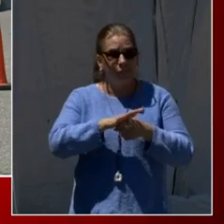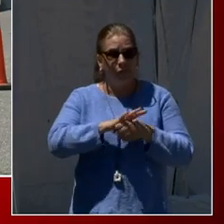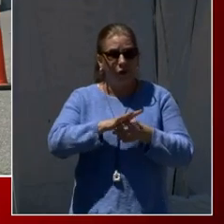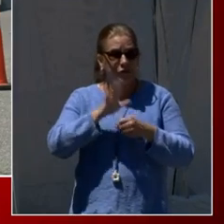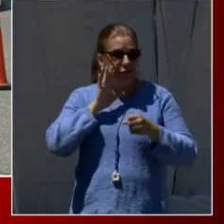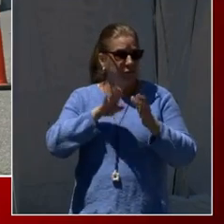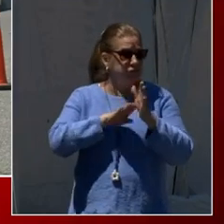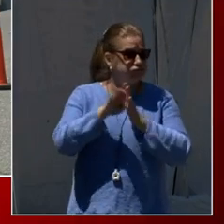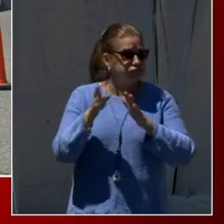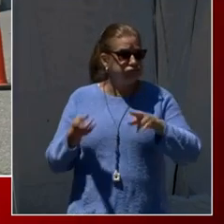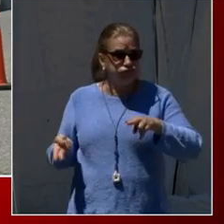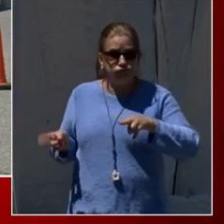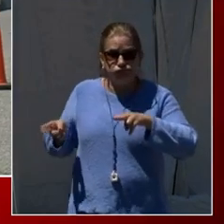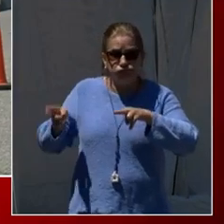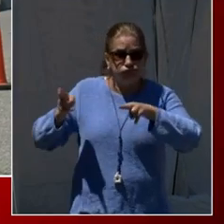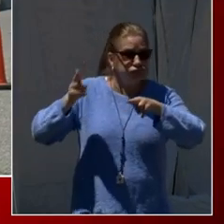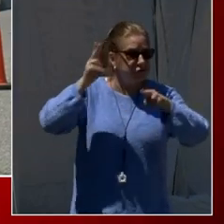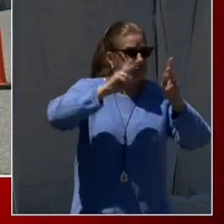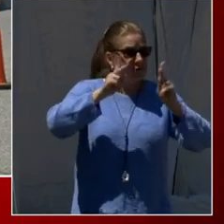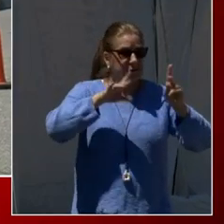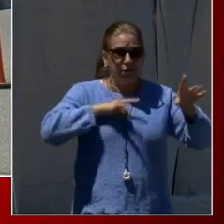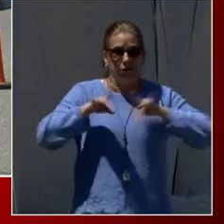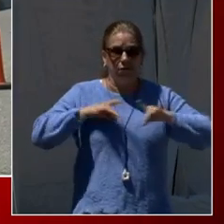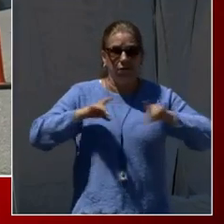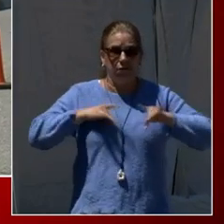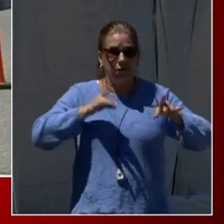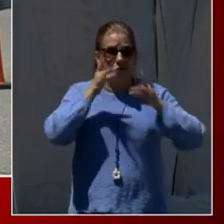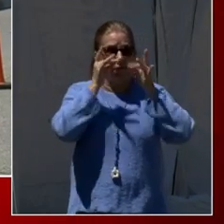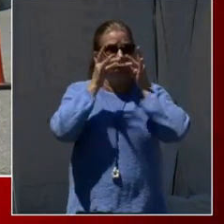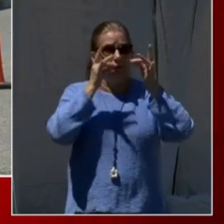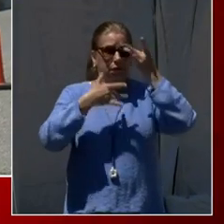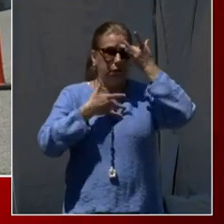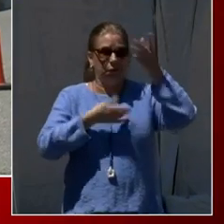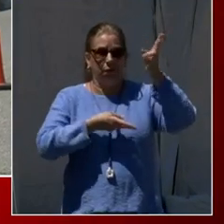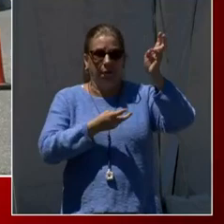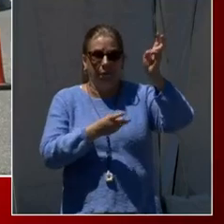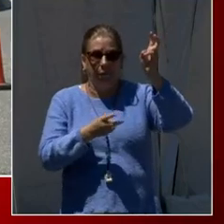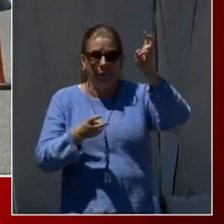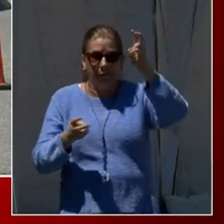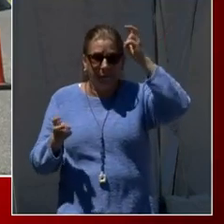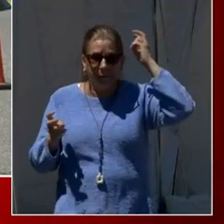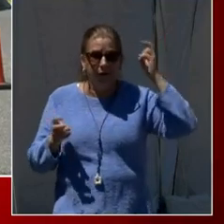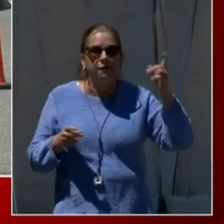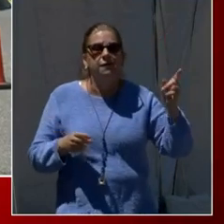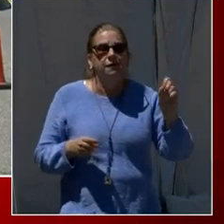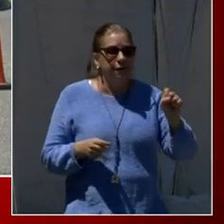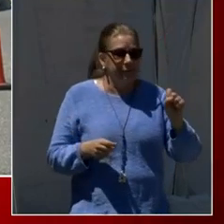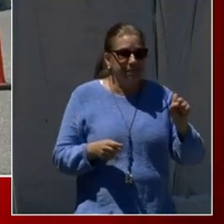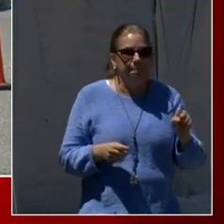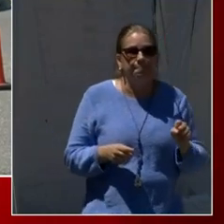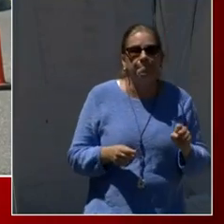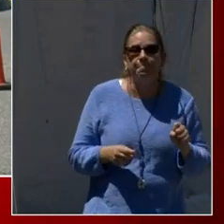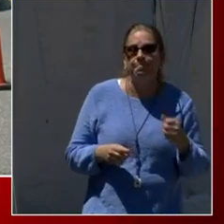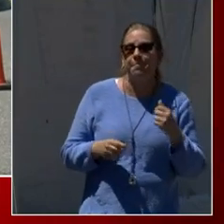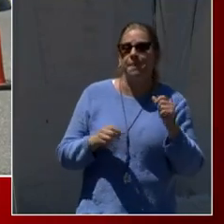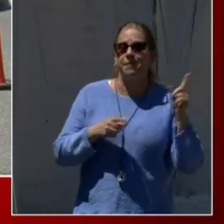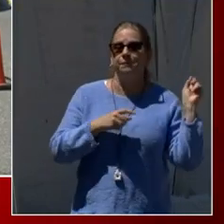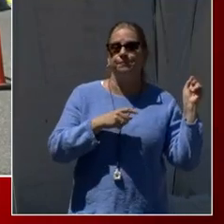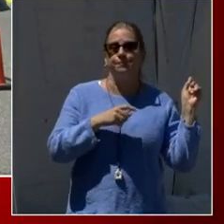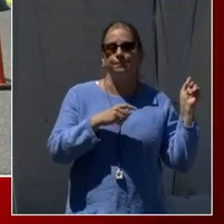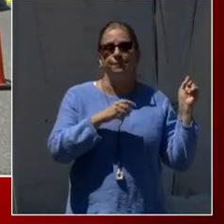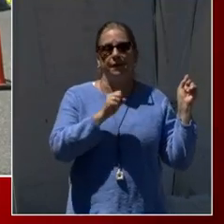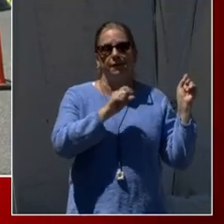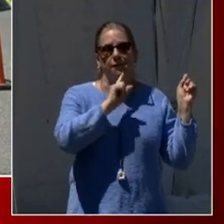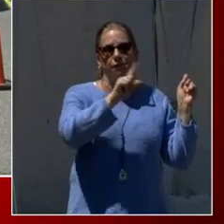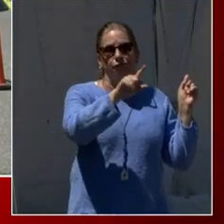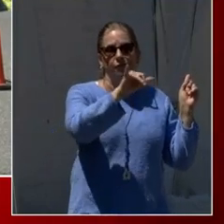Well, our doctor is here, so I'm going to let her respond. But my untrained view, I'm not a physician, is